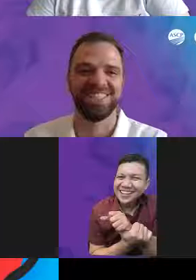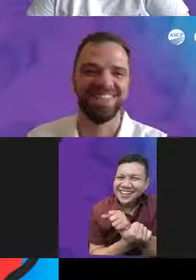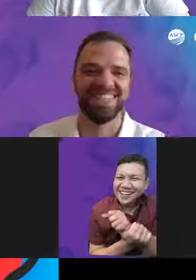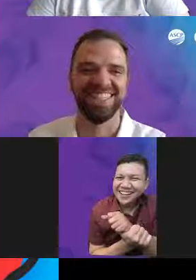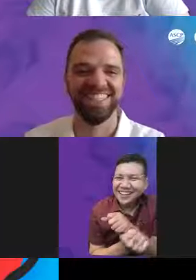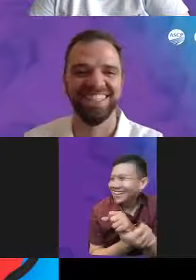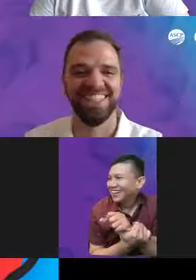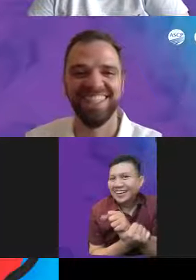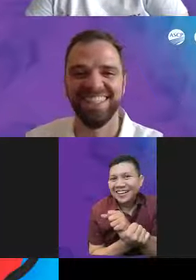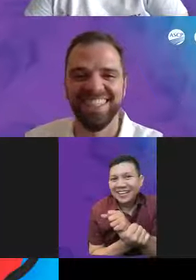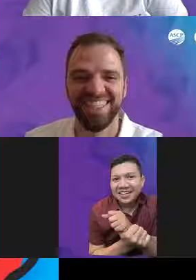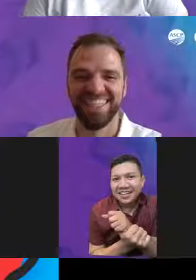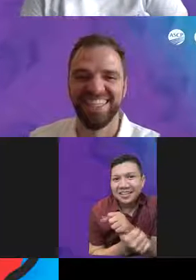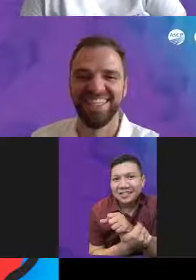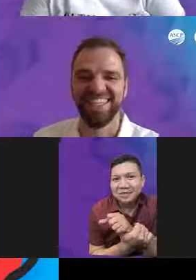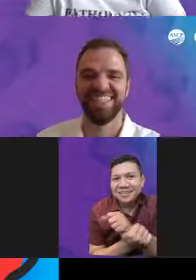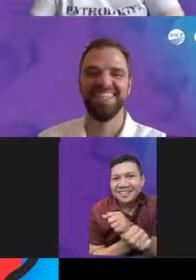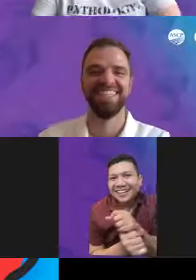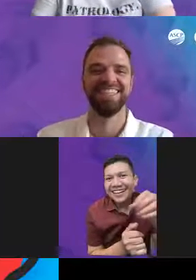I'll yeah, beat you what to was it. Happening here? Like,